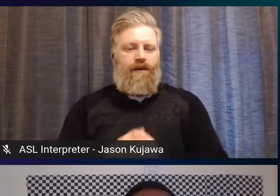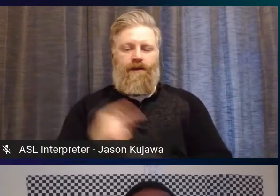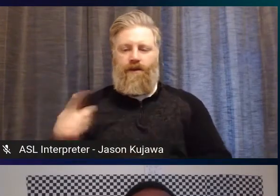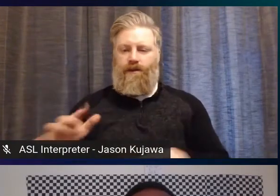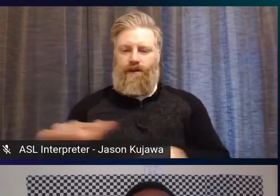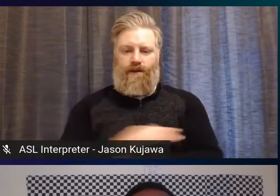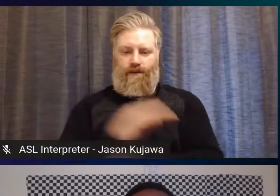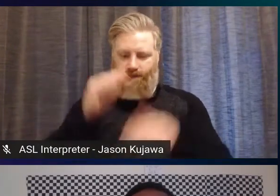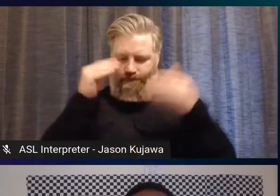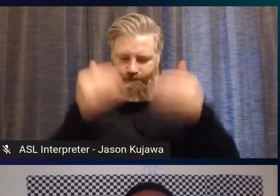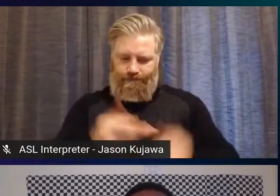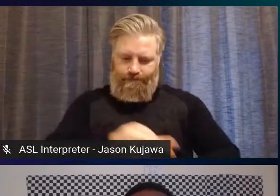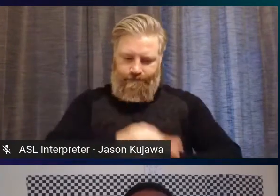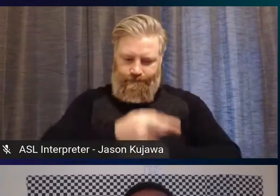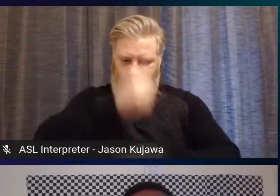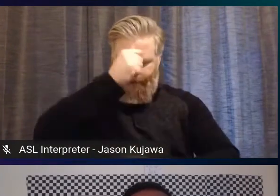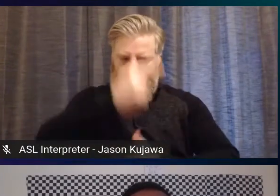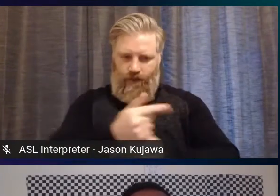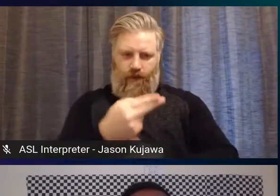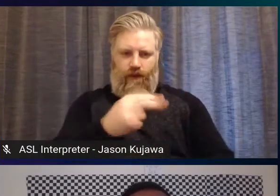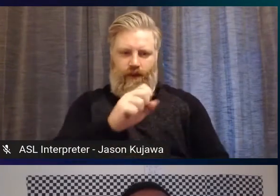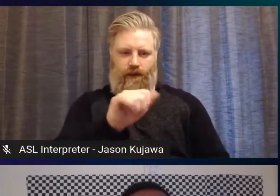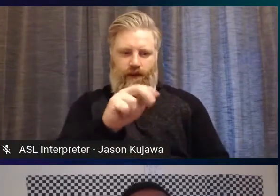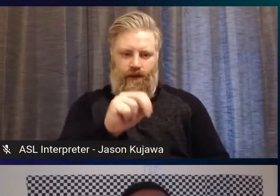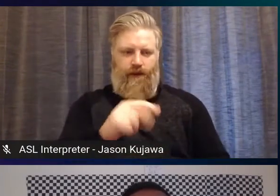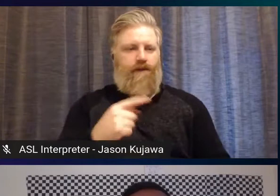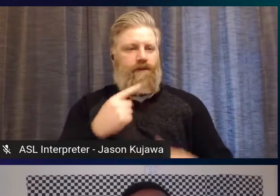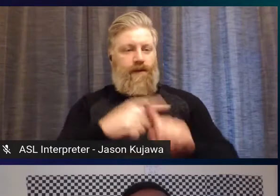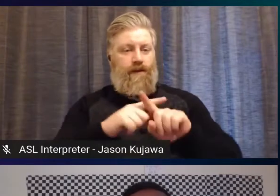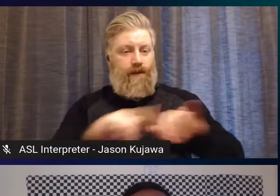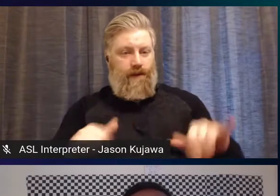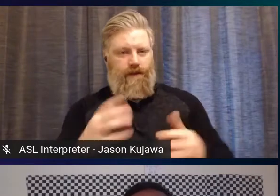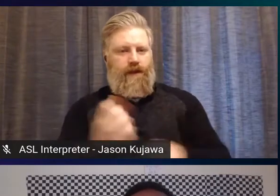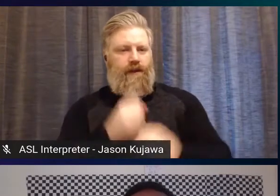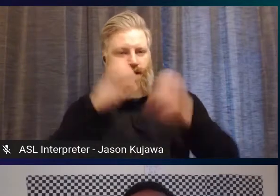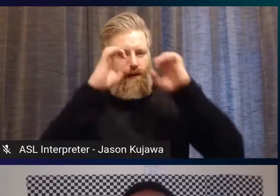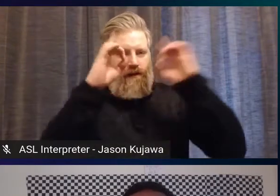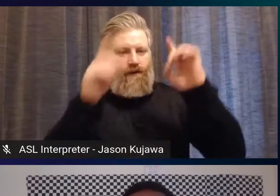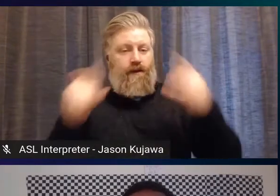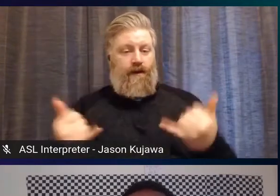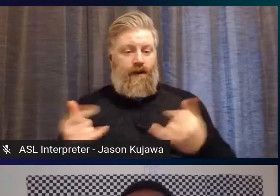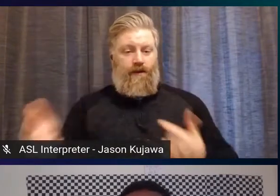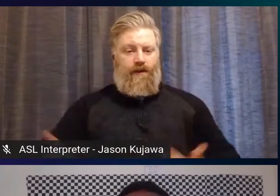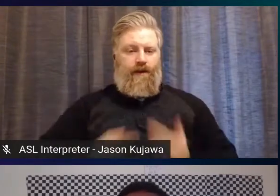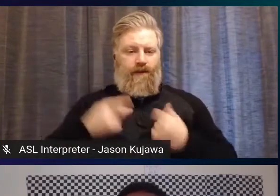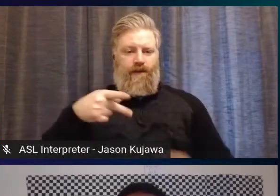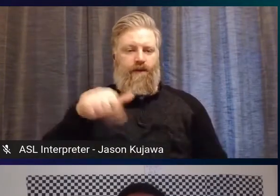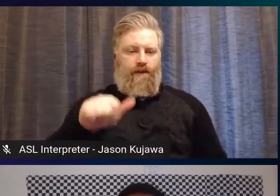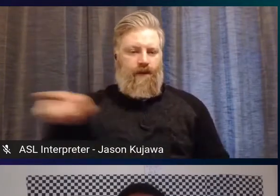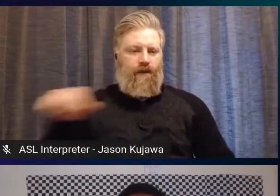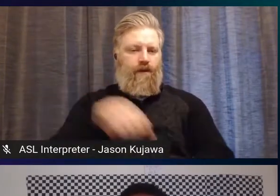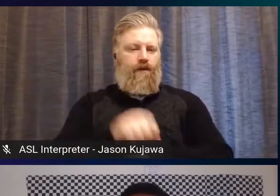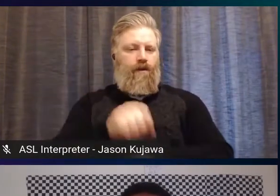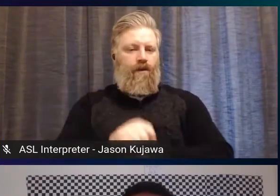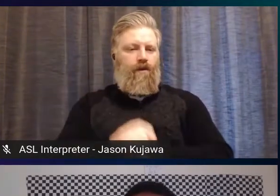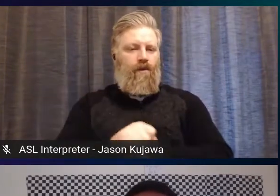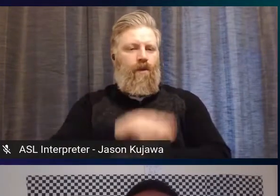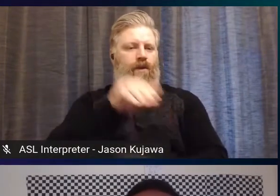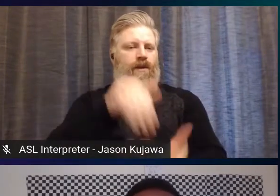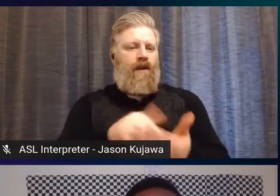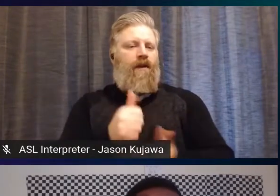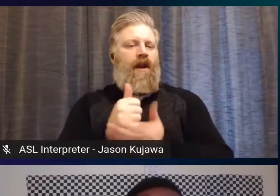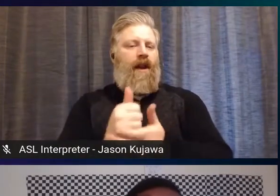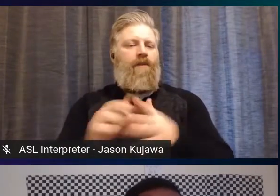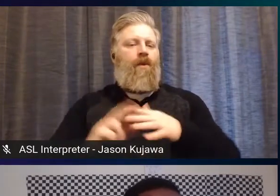Hassan, and to pursuing an education. He now lives in Pennsylvania and works at a center to help resettle other refugees. He